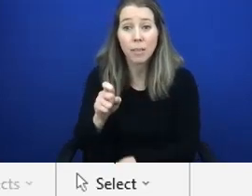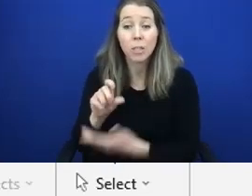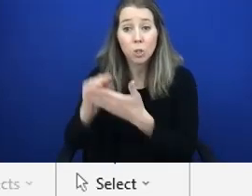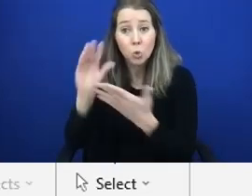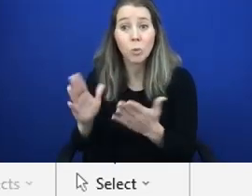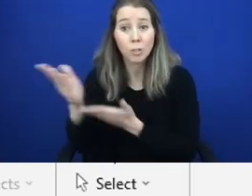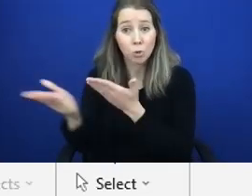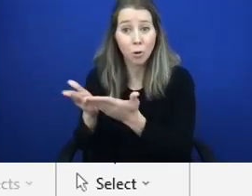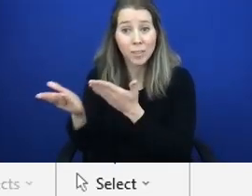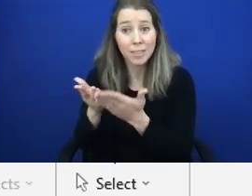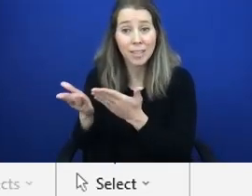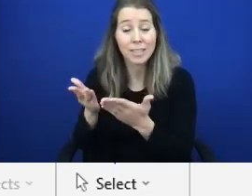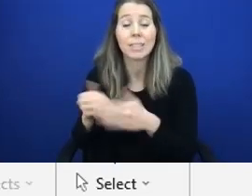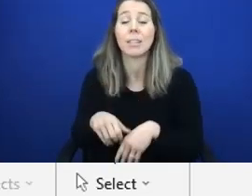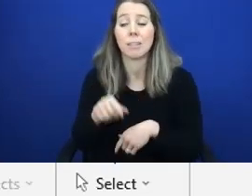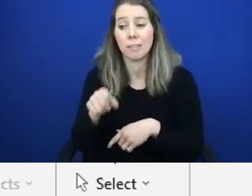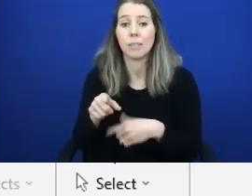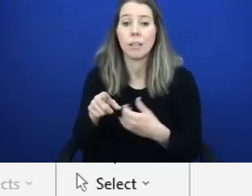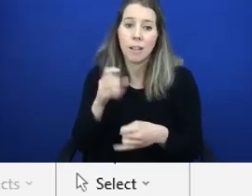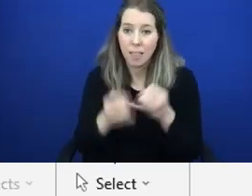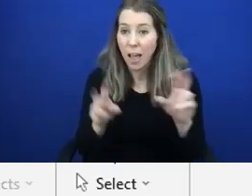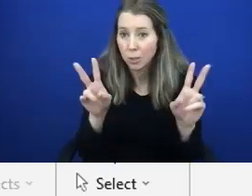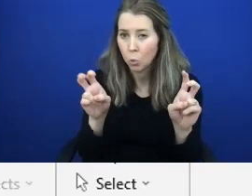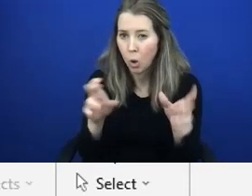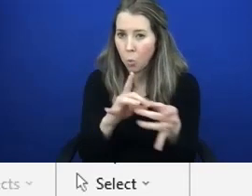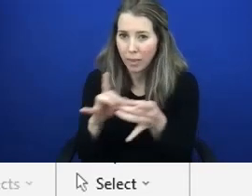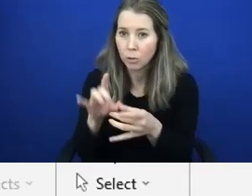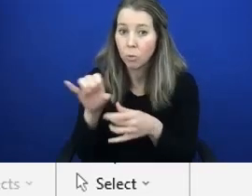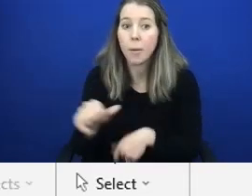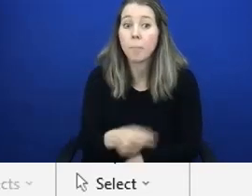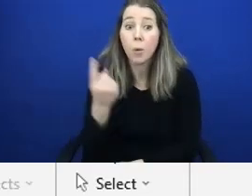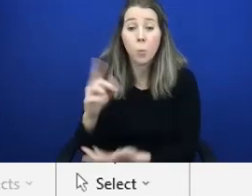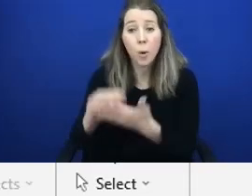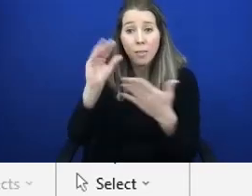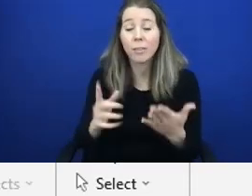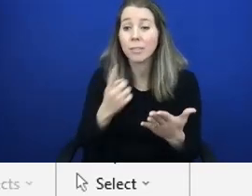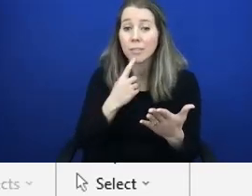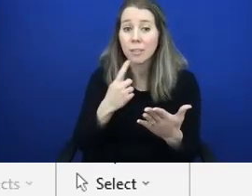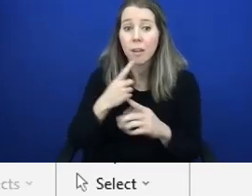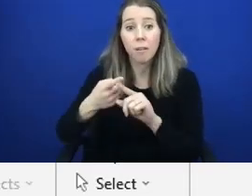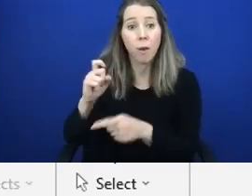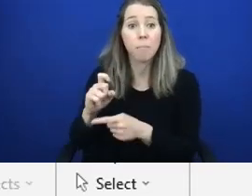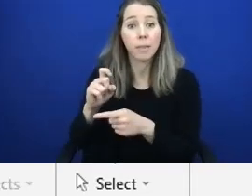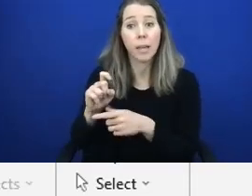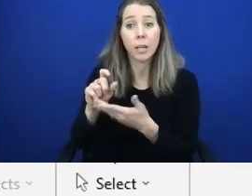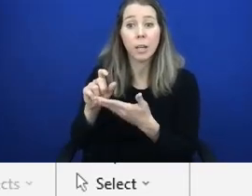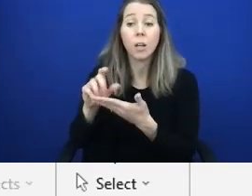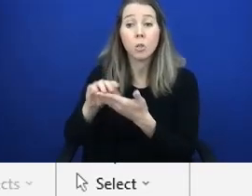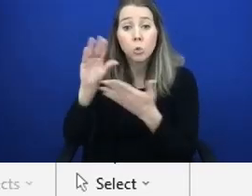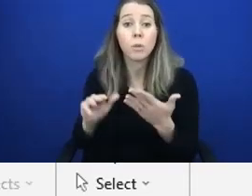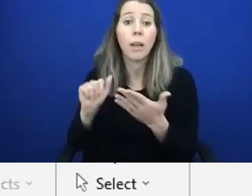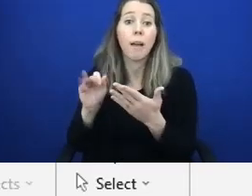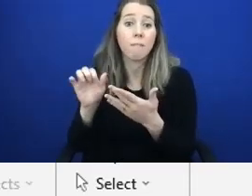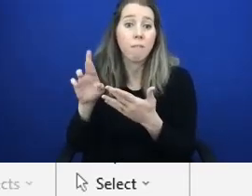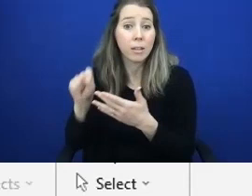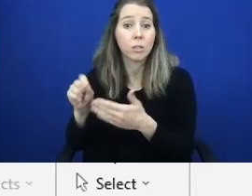the house, as this last quotation reflects. One learner wrote, "Coming from the student affairs side of the house, it took a while